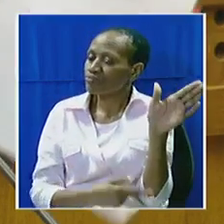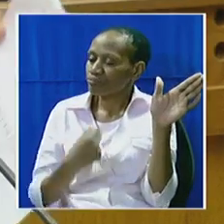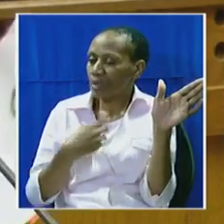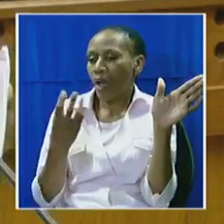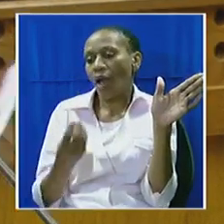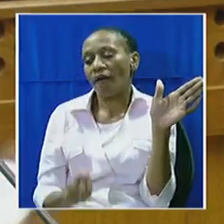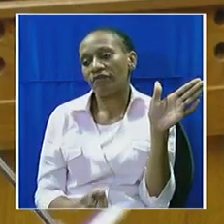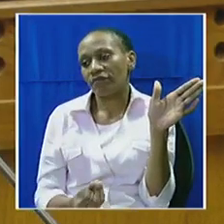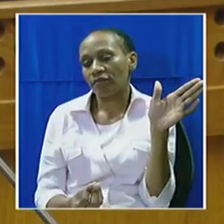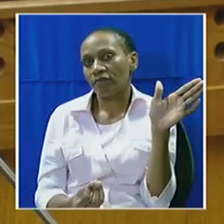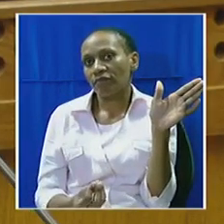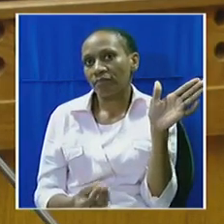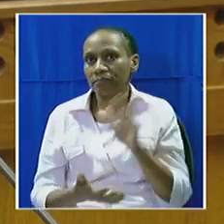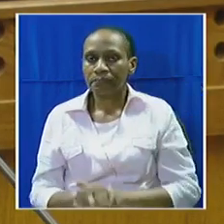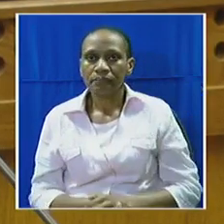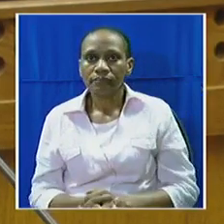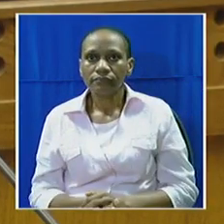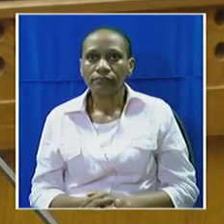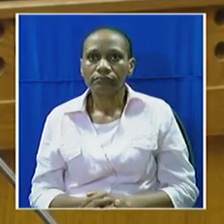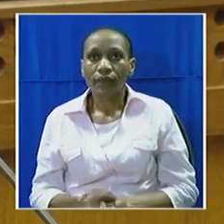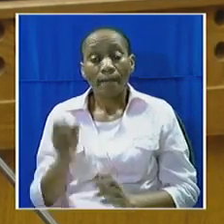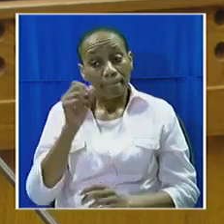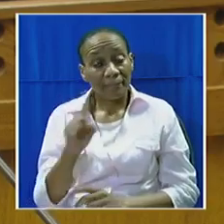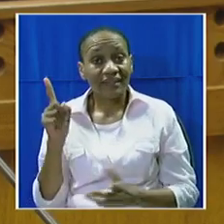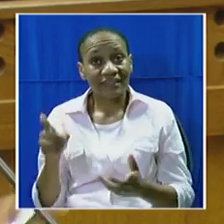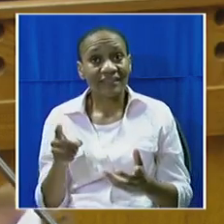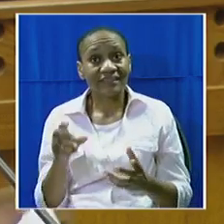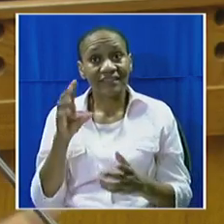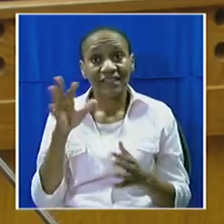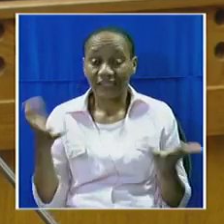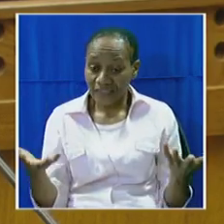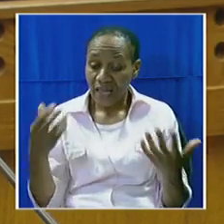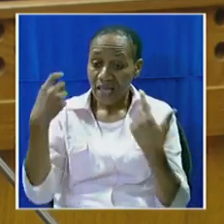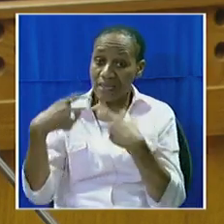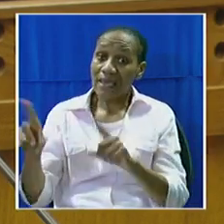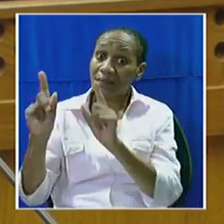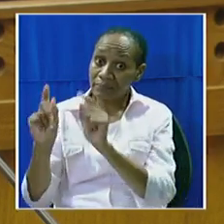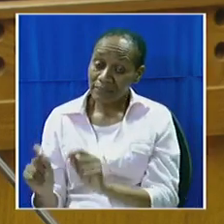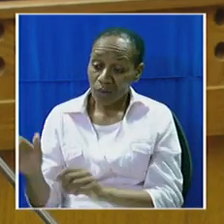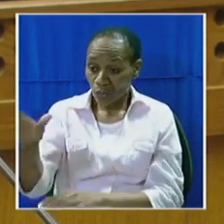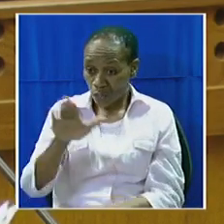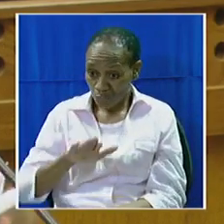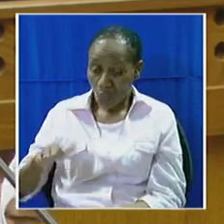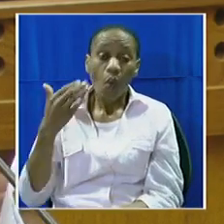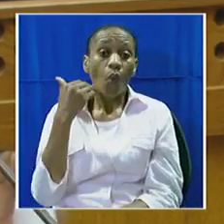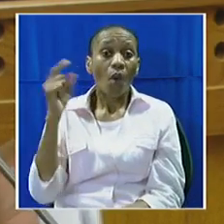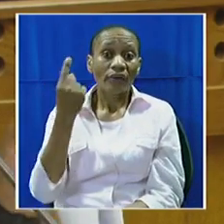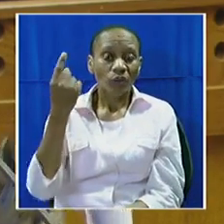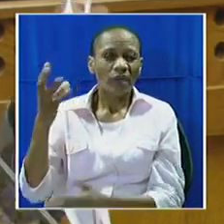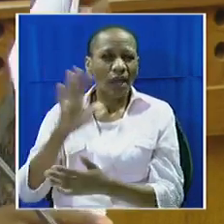that speaks to that nature. Yet, according to the demographics of Cape Town, whites only constitute